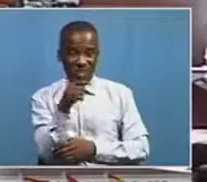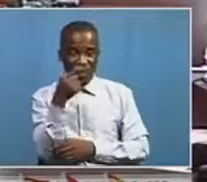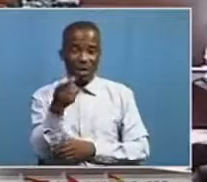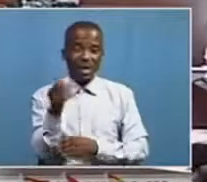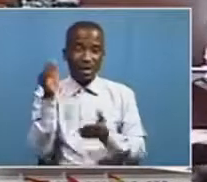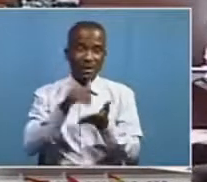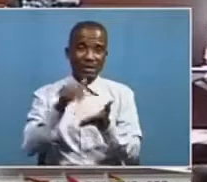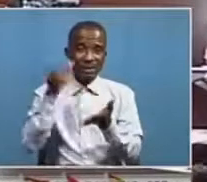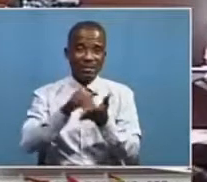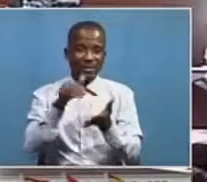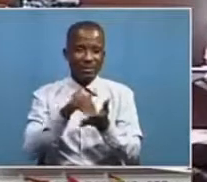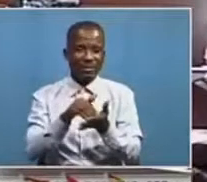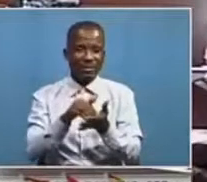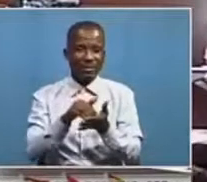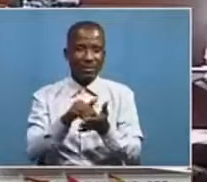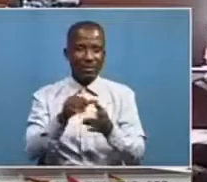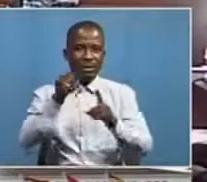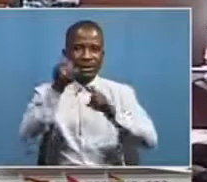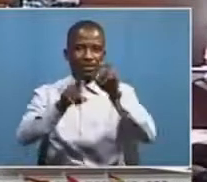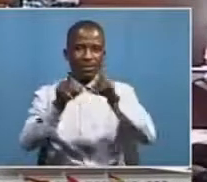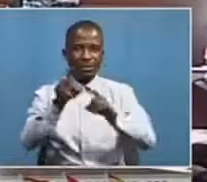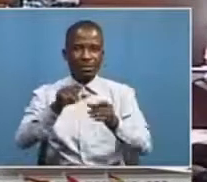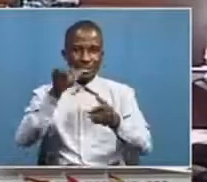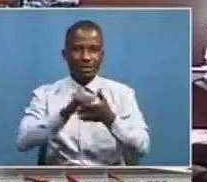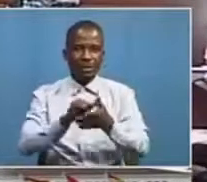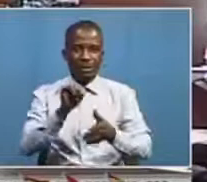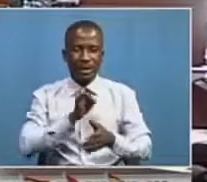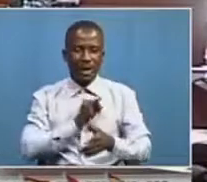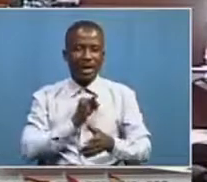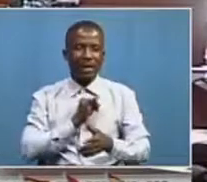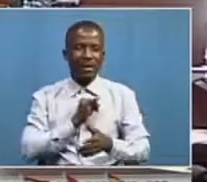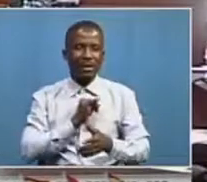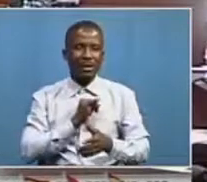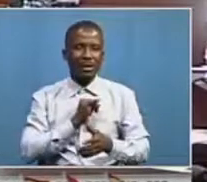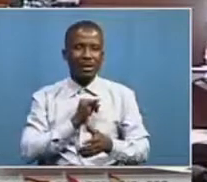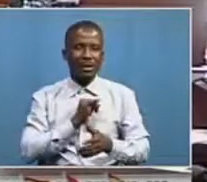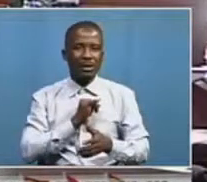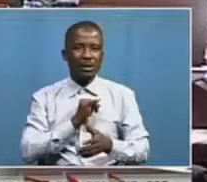your question, this is what raises a difficulty.